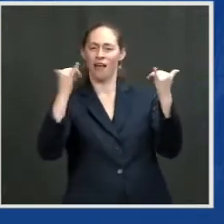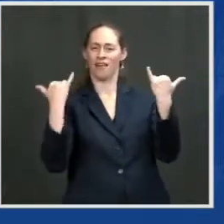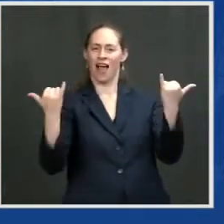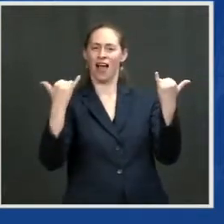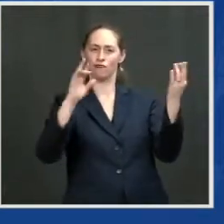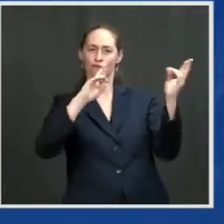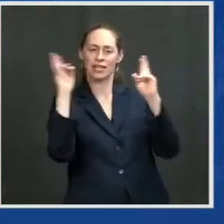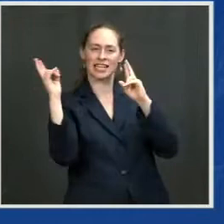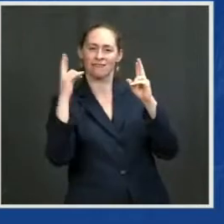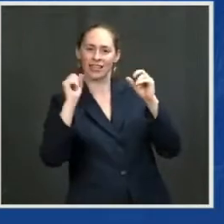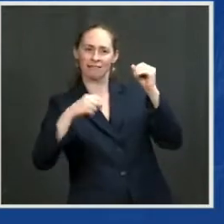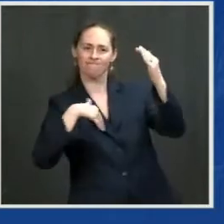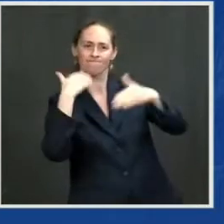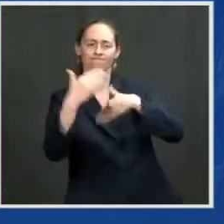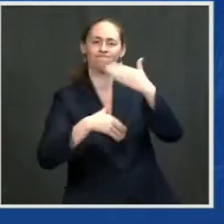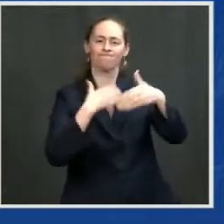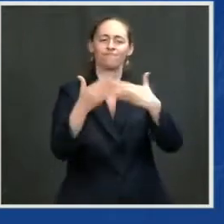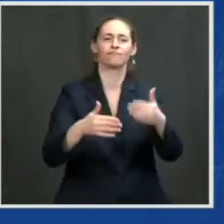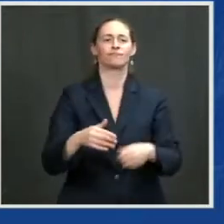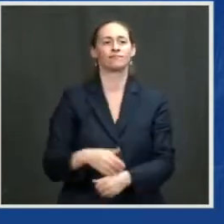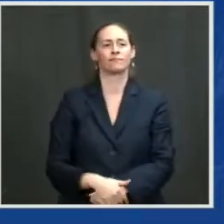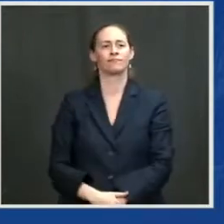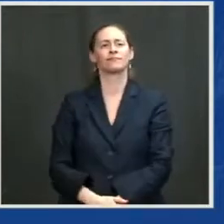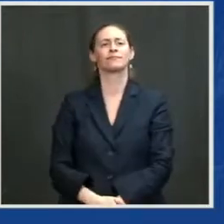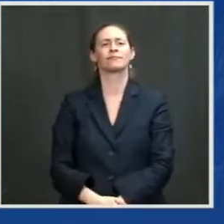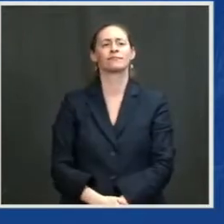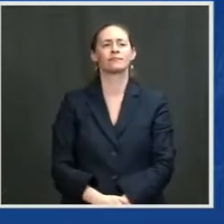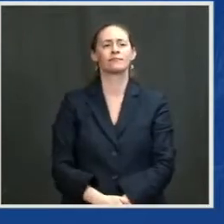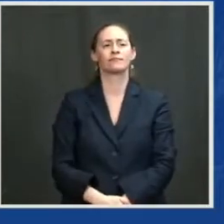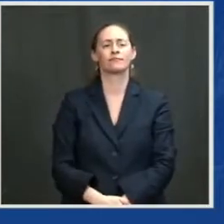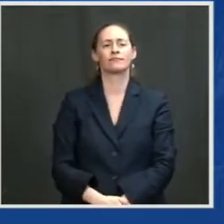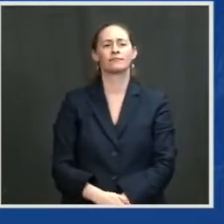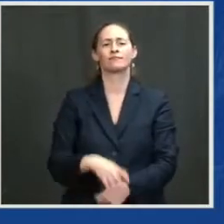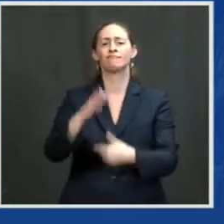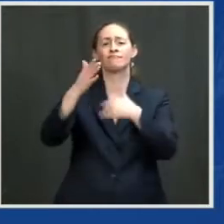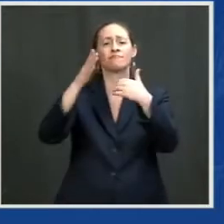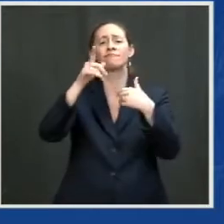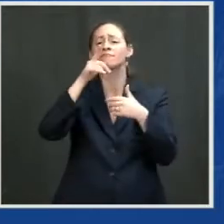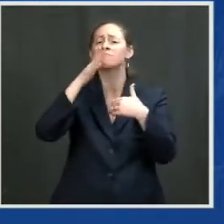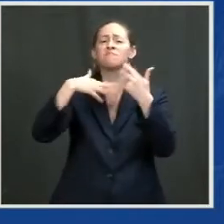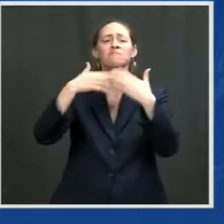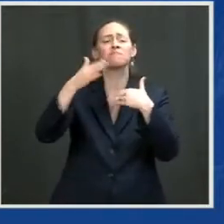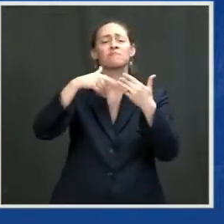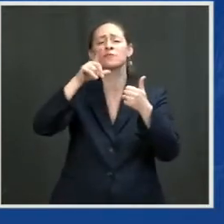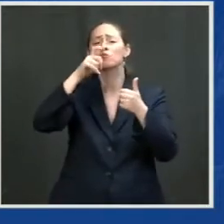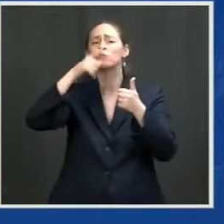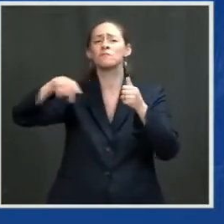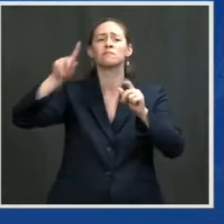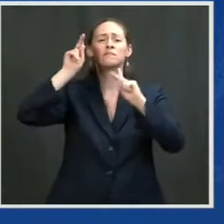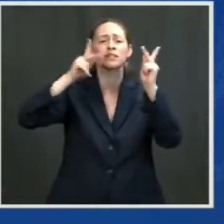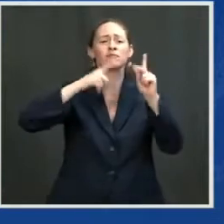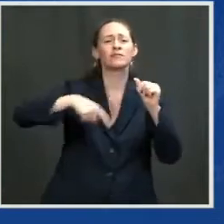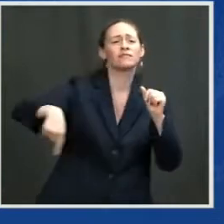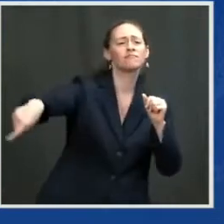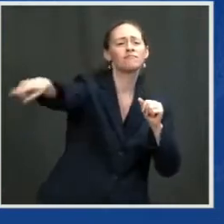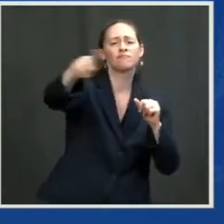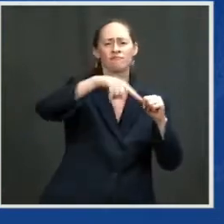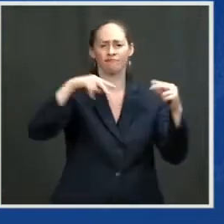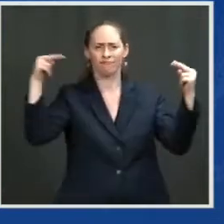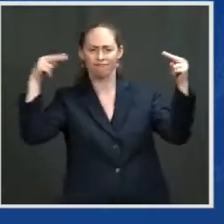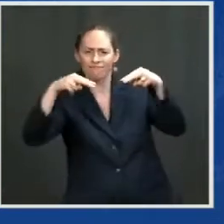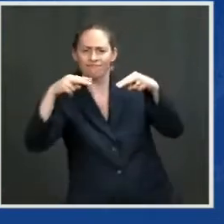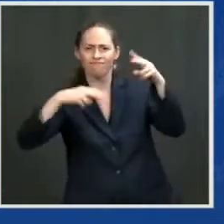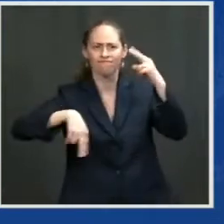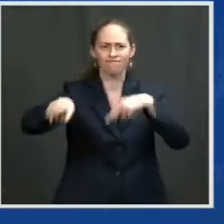the liberal as well as conservative think tanks, point out we will create up, if we pass this jobs plan, create up to 16